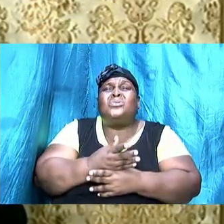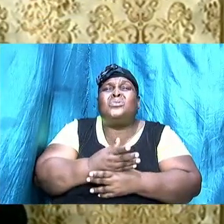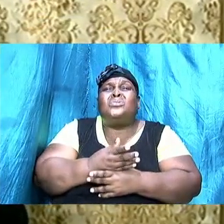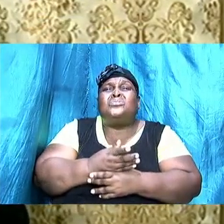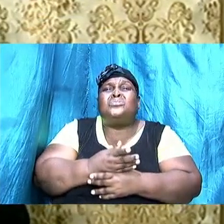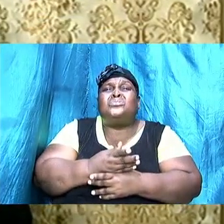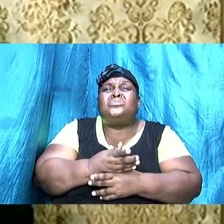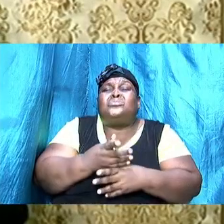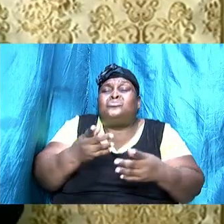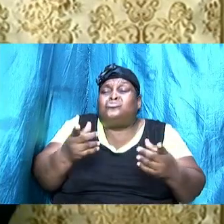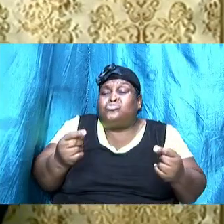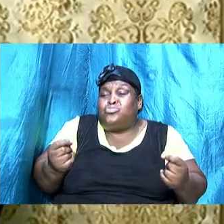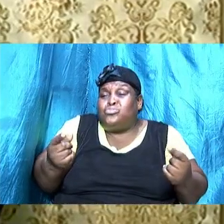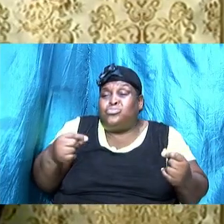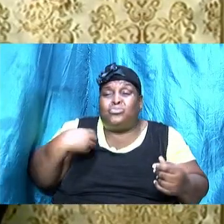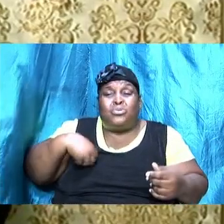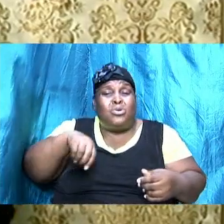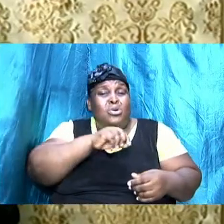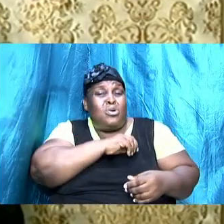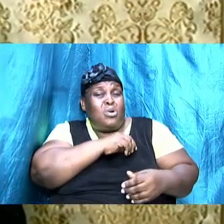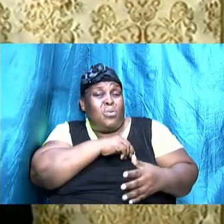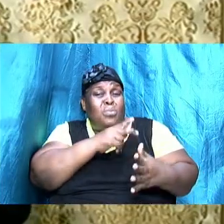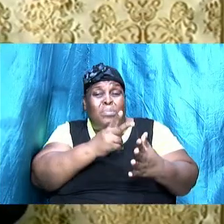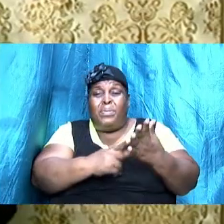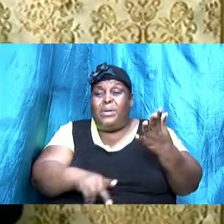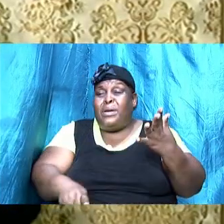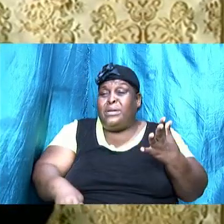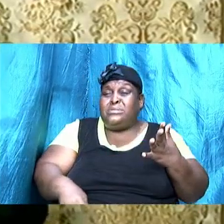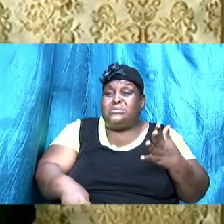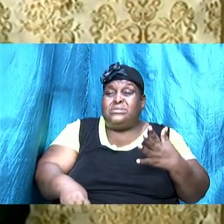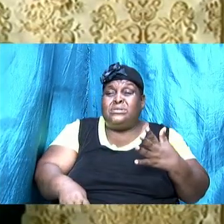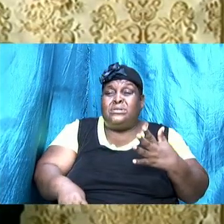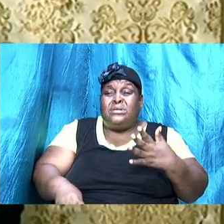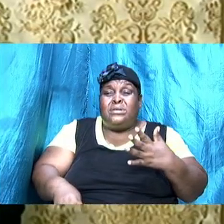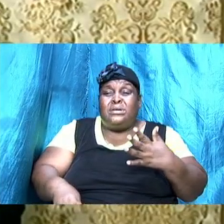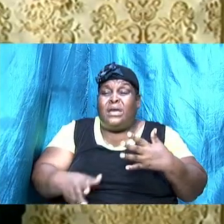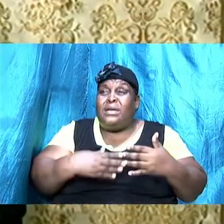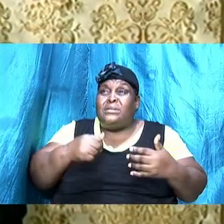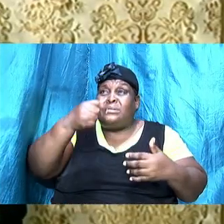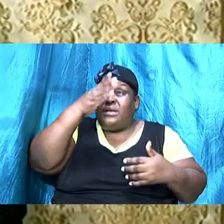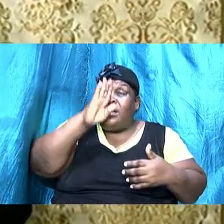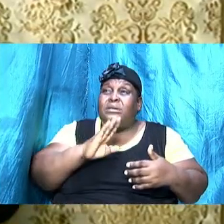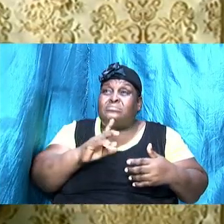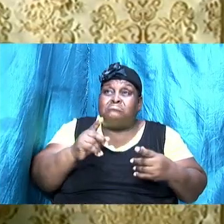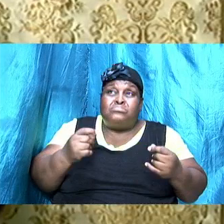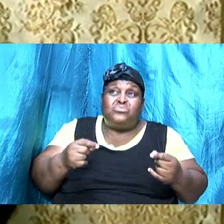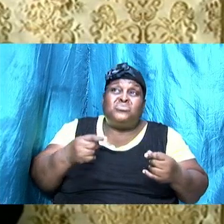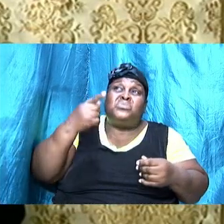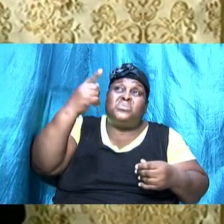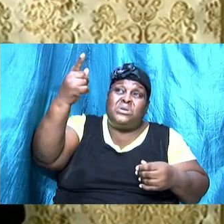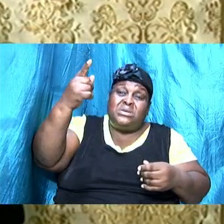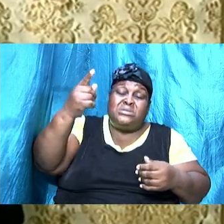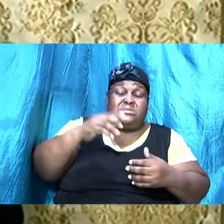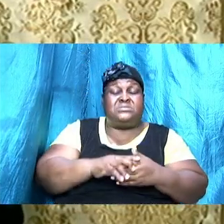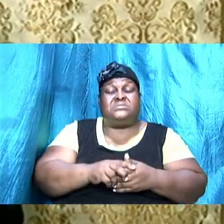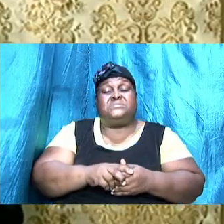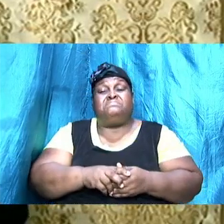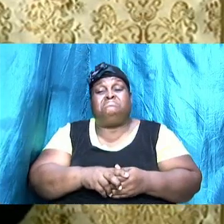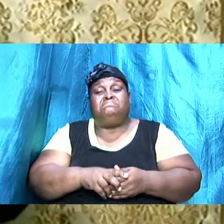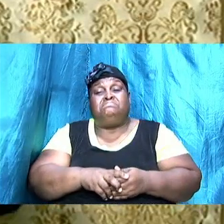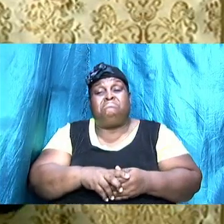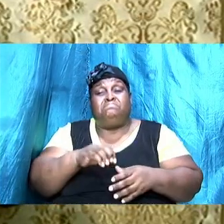our part, even while he plays his part. He has a role in marriage. We have a role in